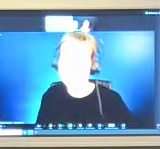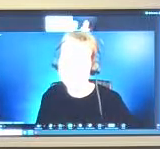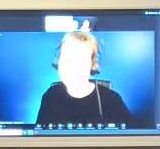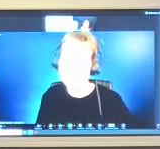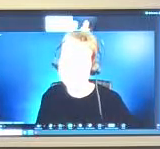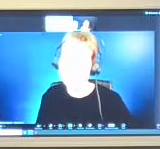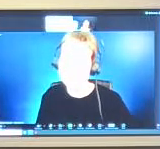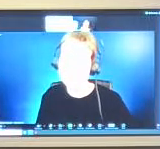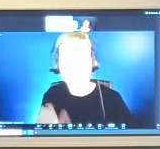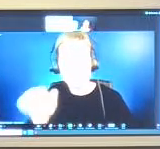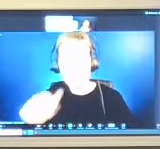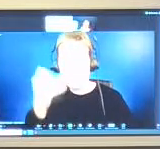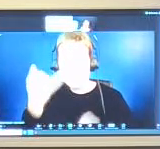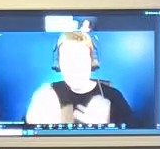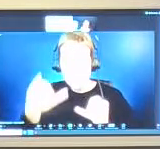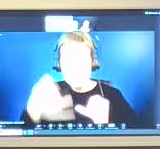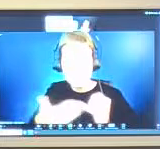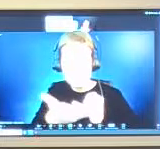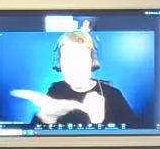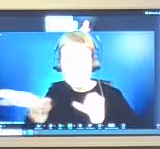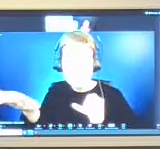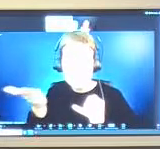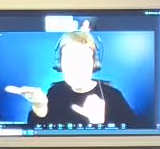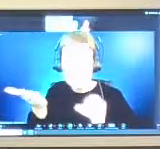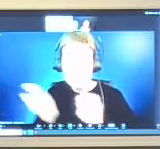Anybody else have anything?